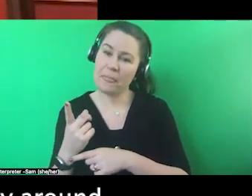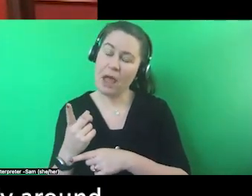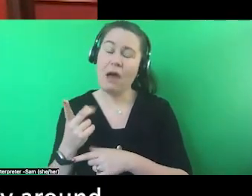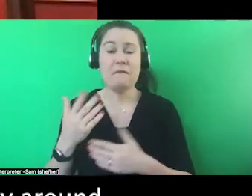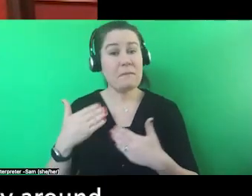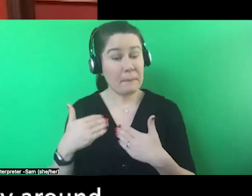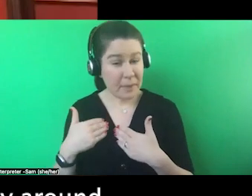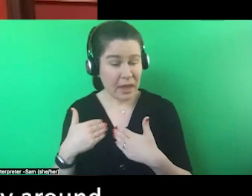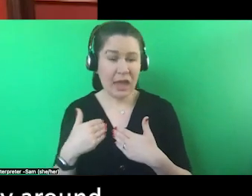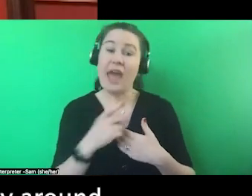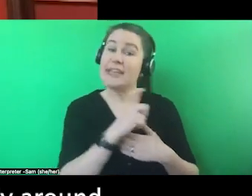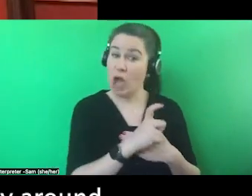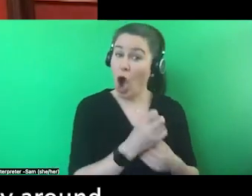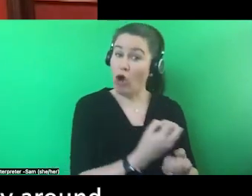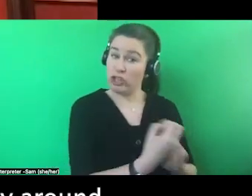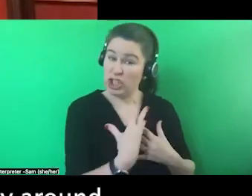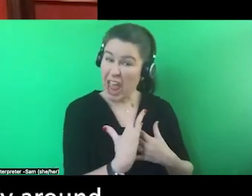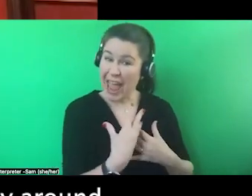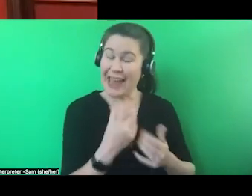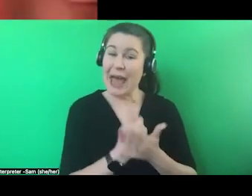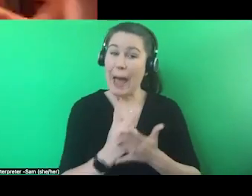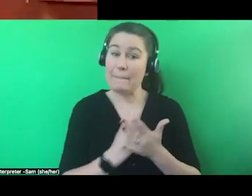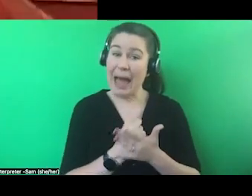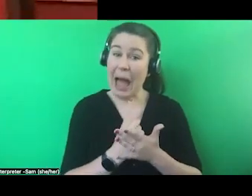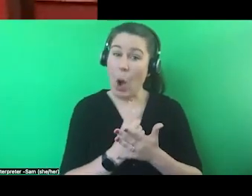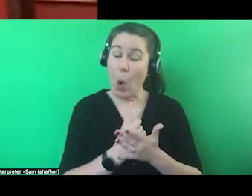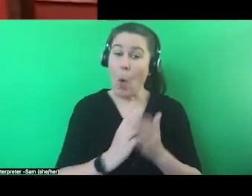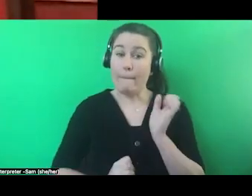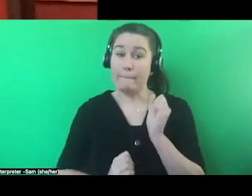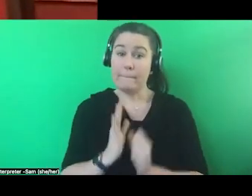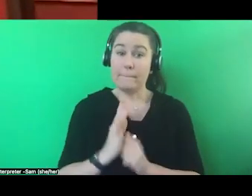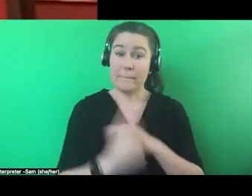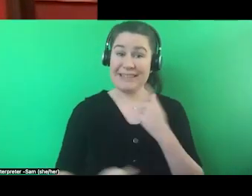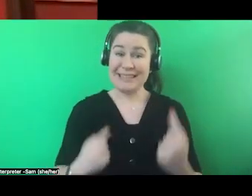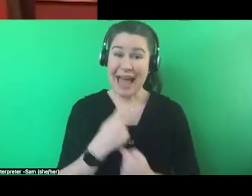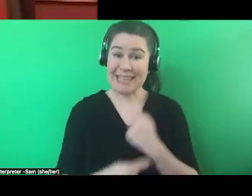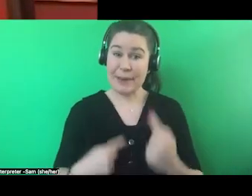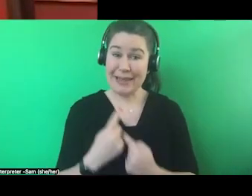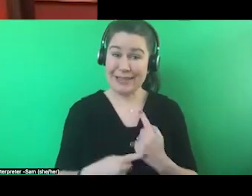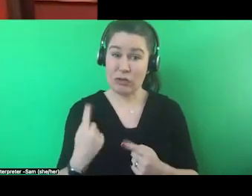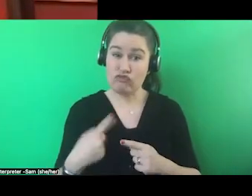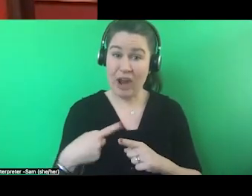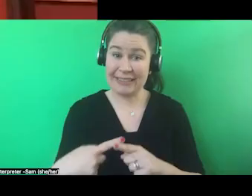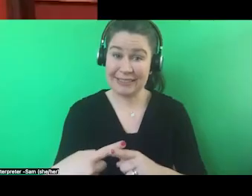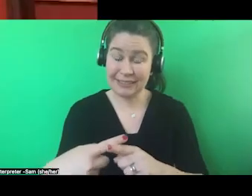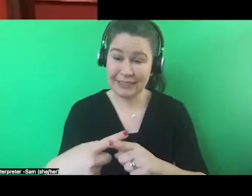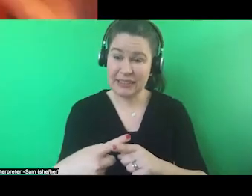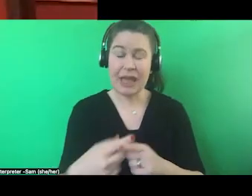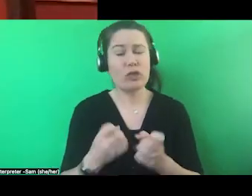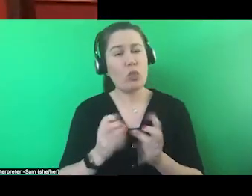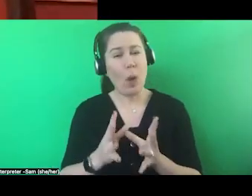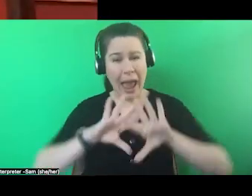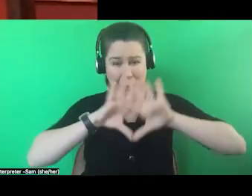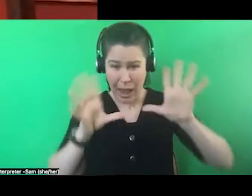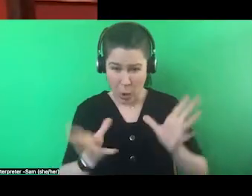Again, something that Chiara shared actually around metabolism rates and how we can again apply this kind of embodied way of thinking to